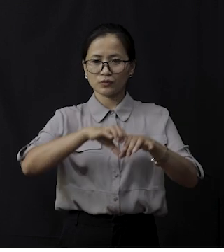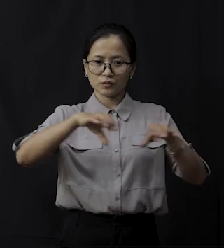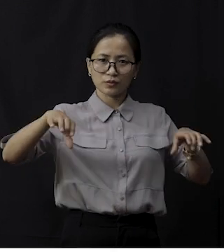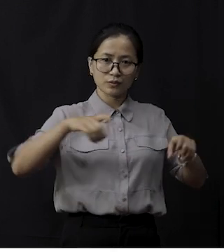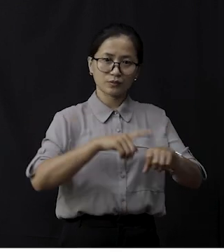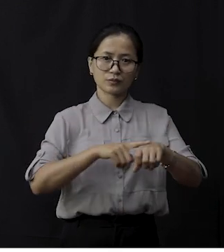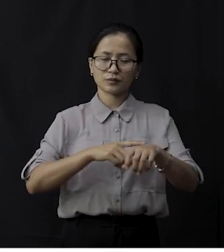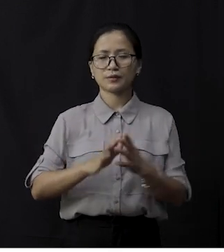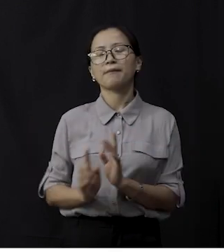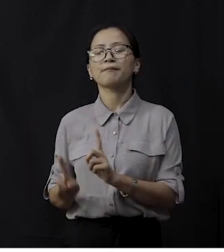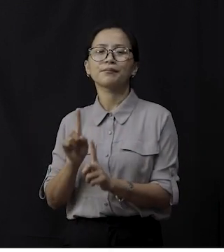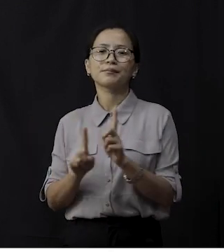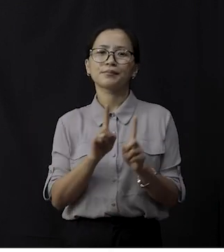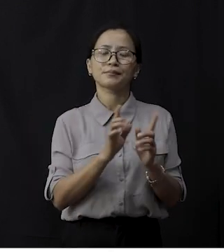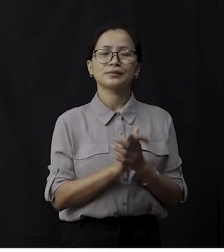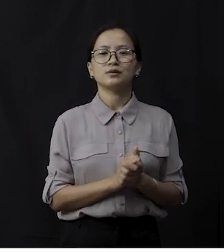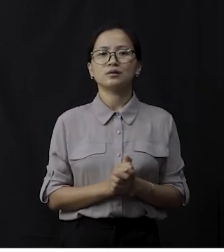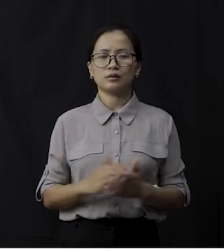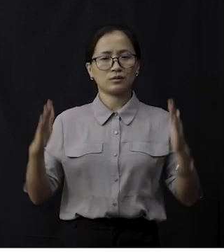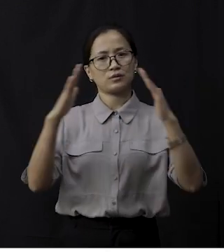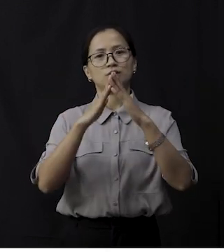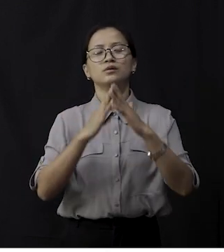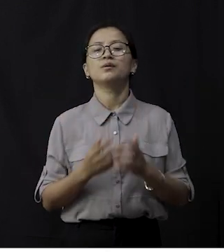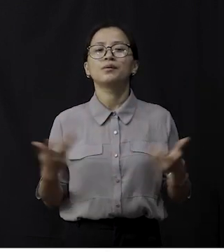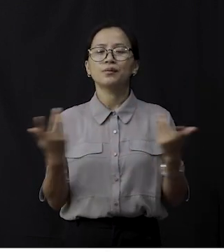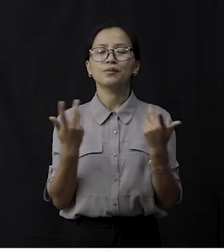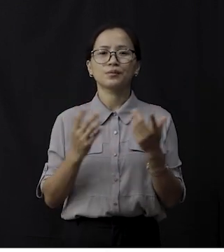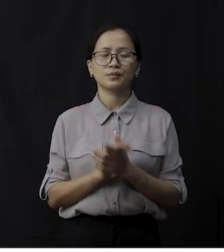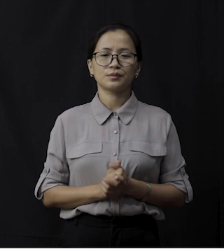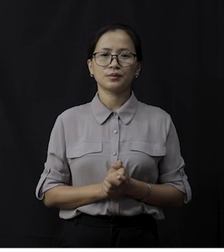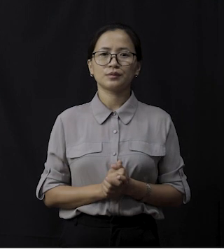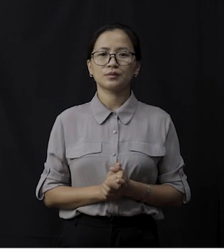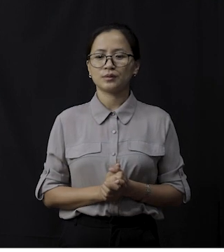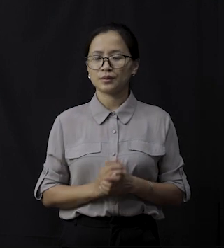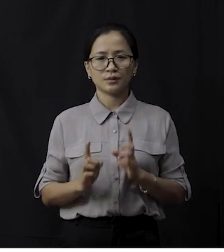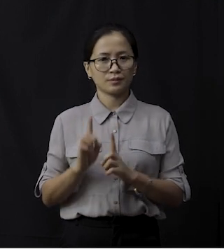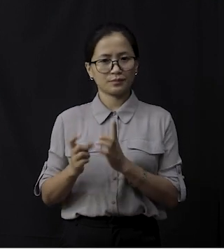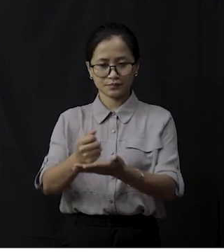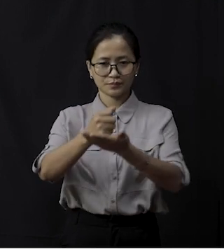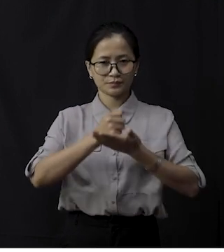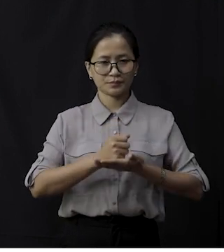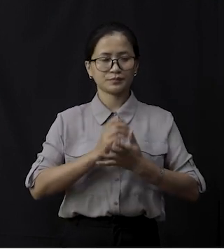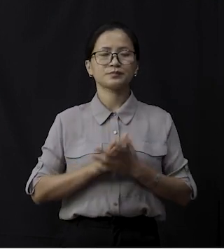plants, right? And at home also, let us see what else the plants help us